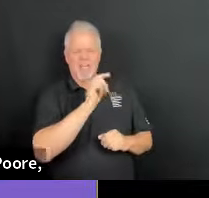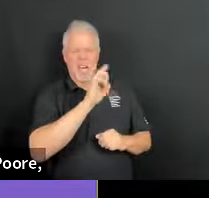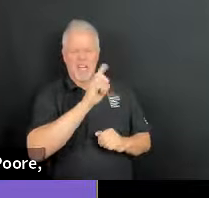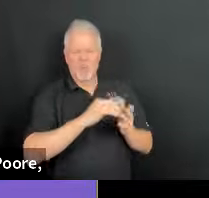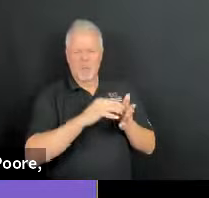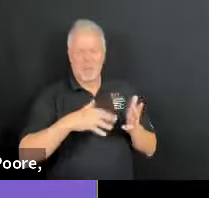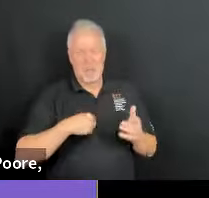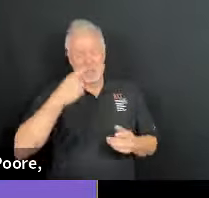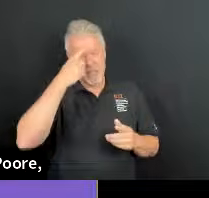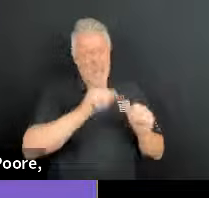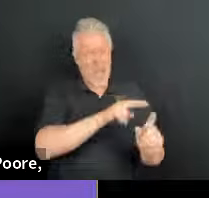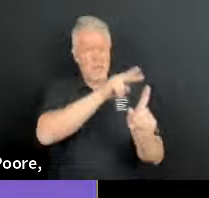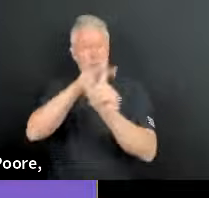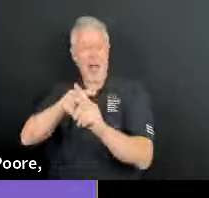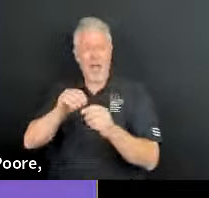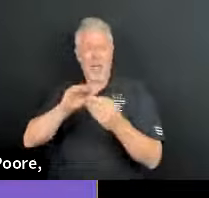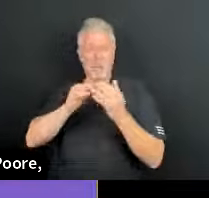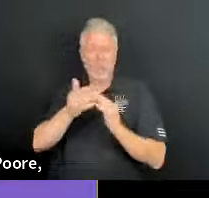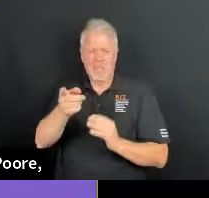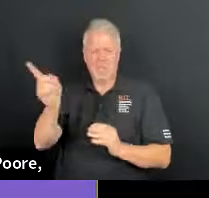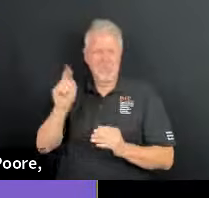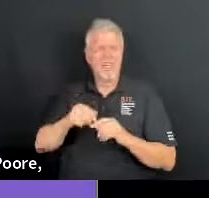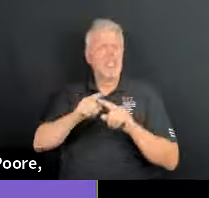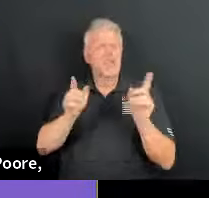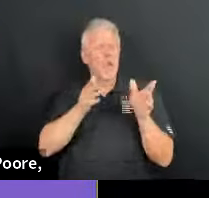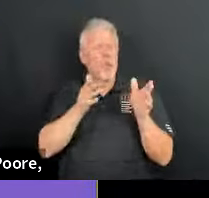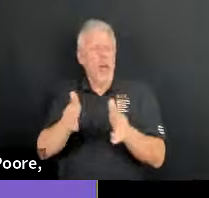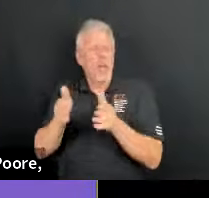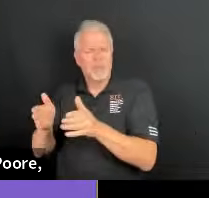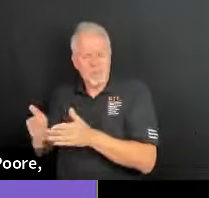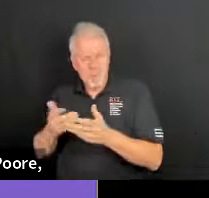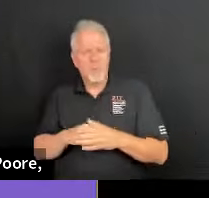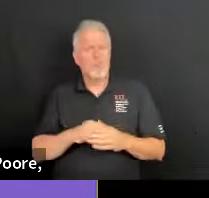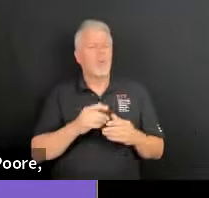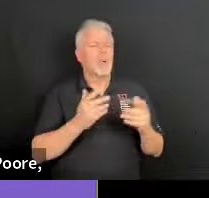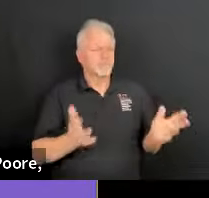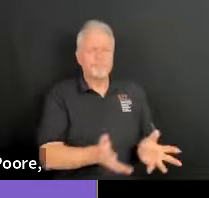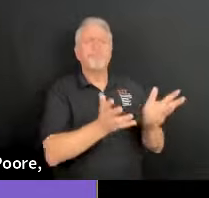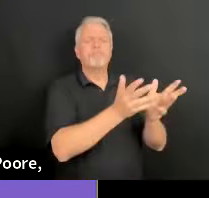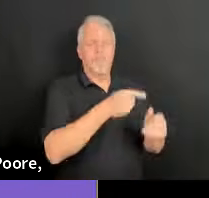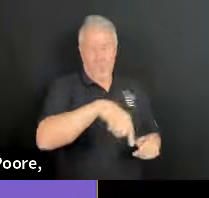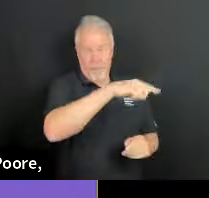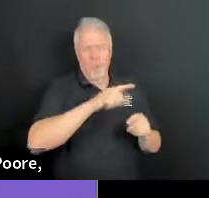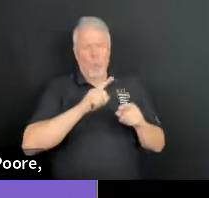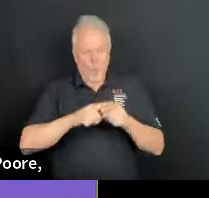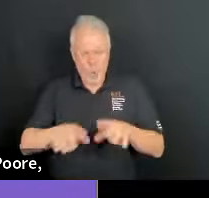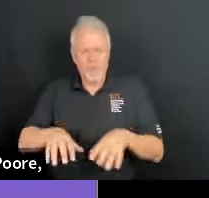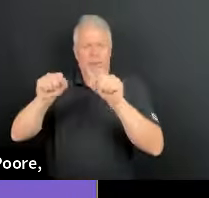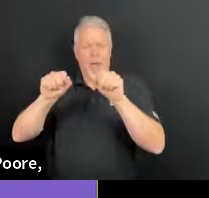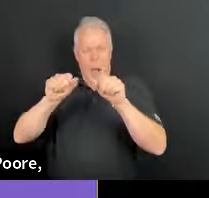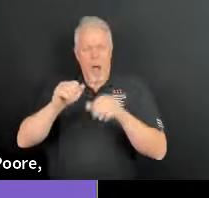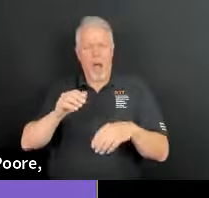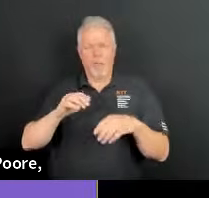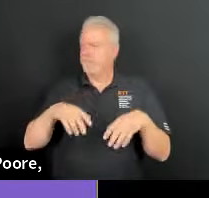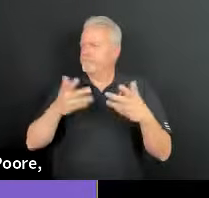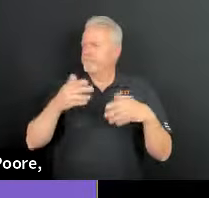campaign for our NTID students, and I think we'll also apply it to the community as well. So we're working in different ways to